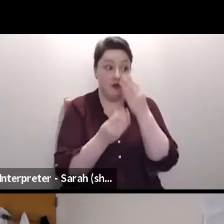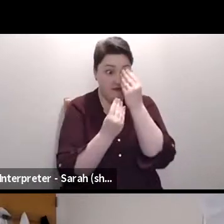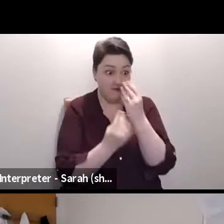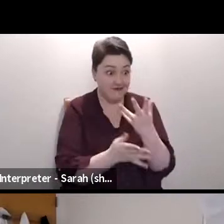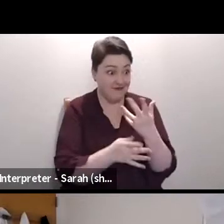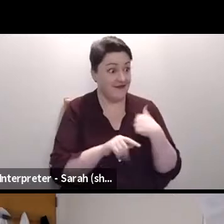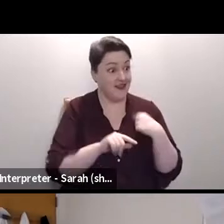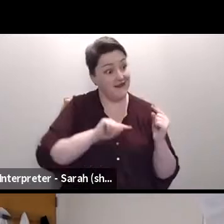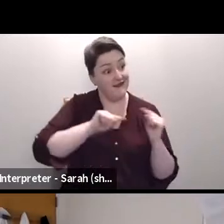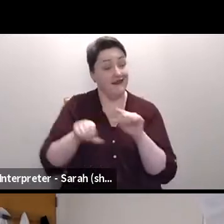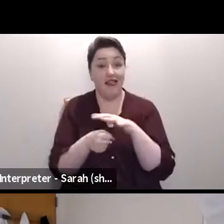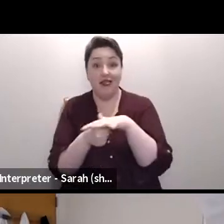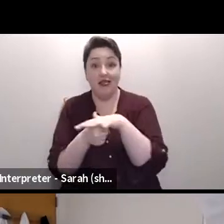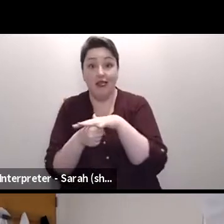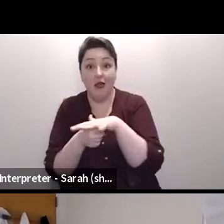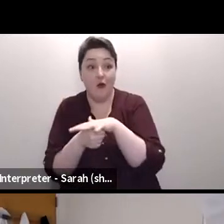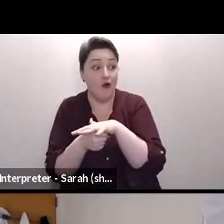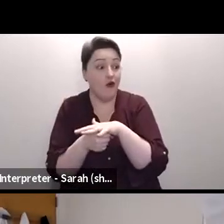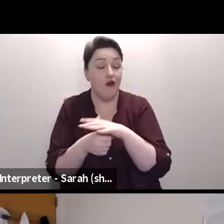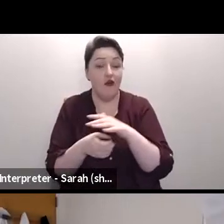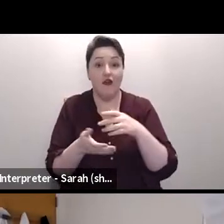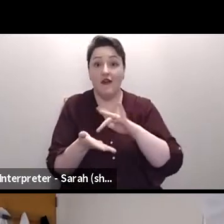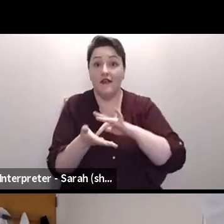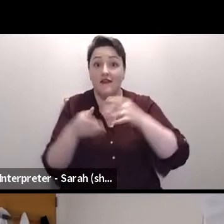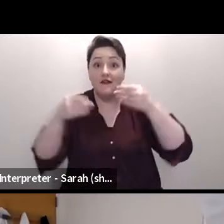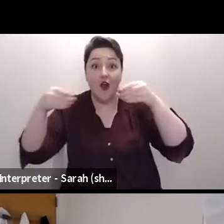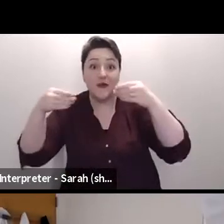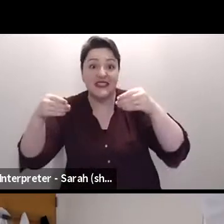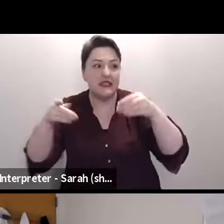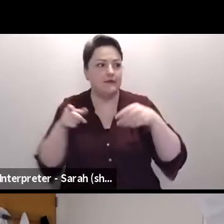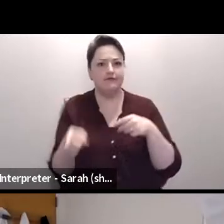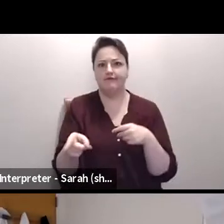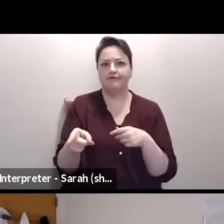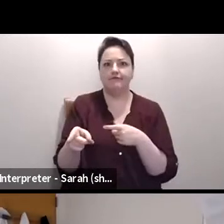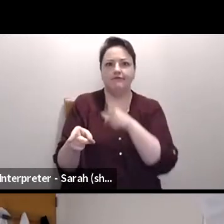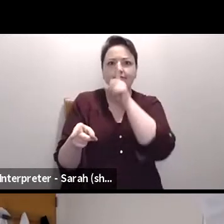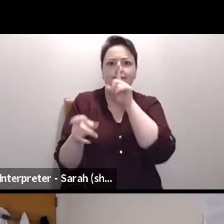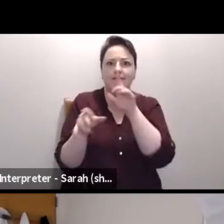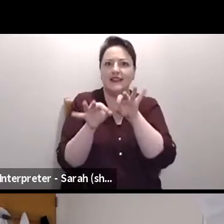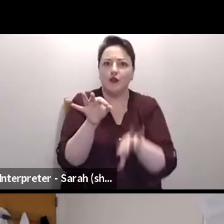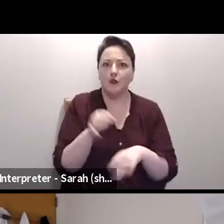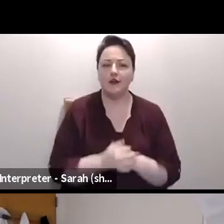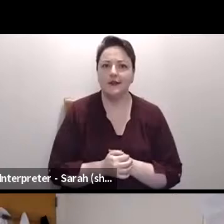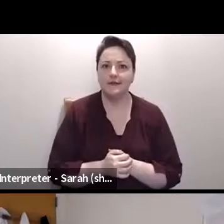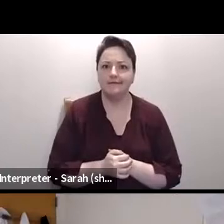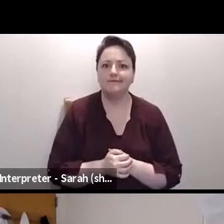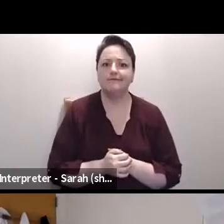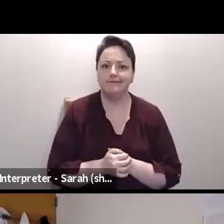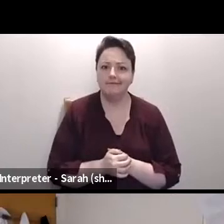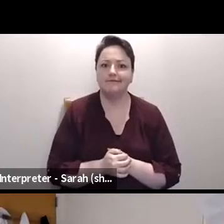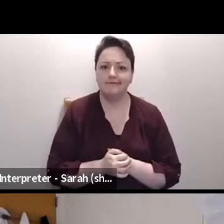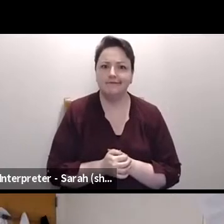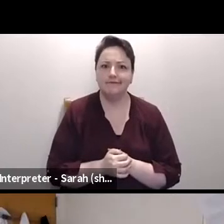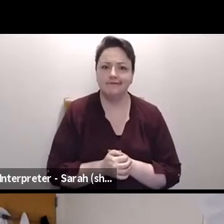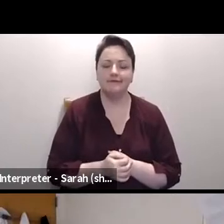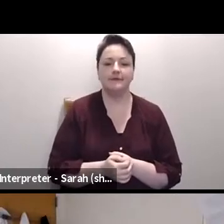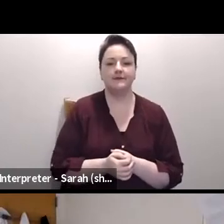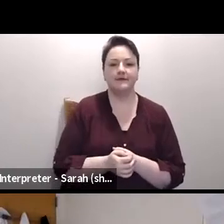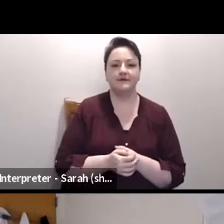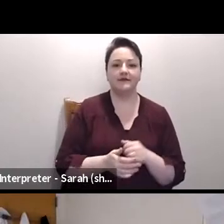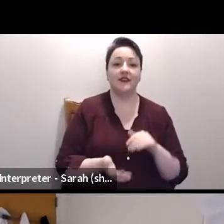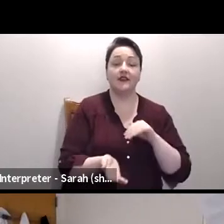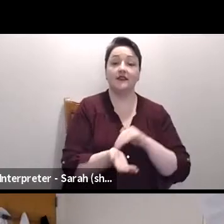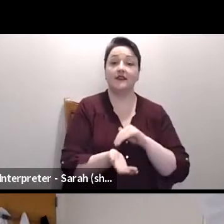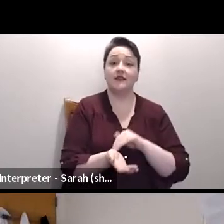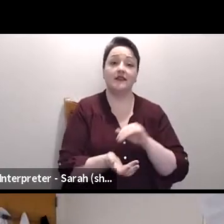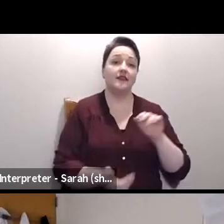having vaccines at Walgreens, there's not interpreters there to help with that. So that's good. So yesterday we had